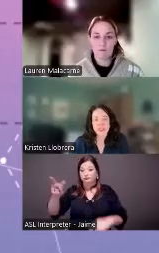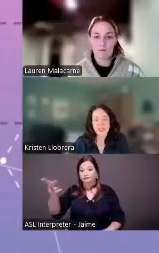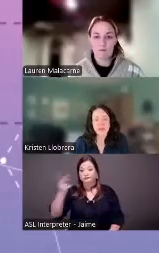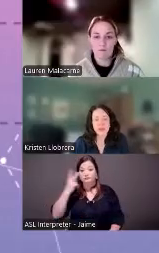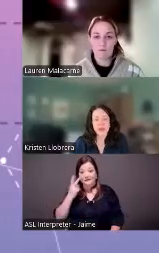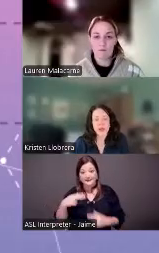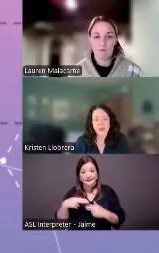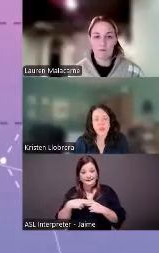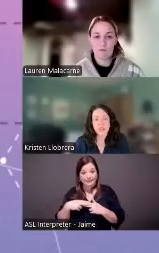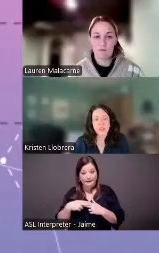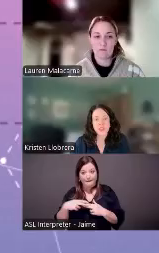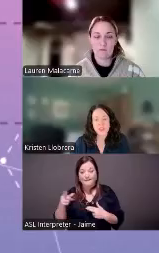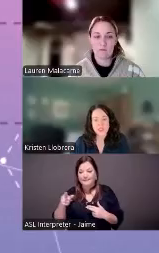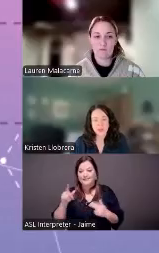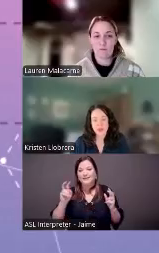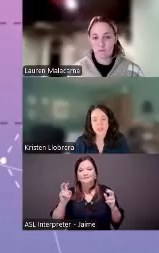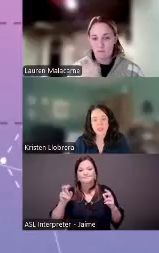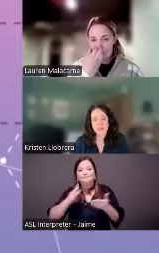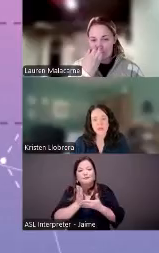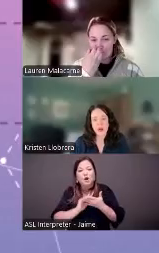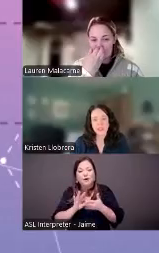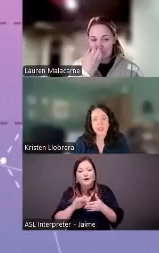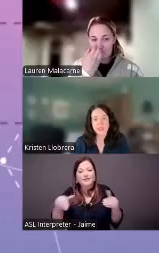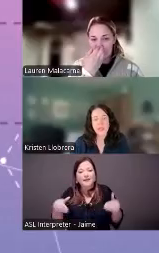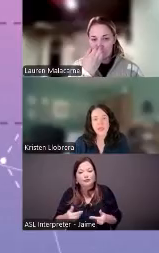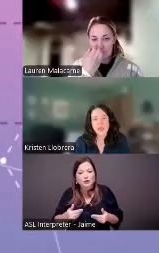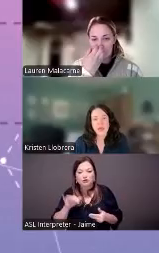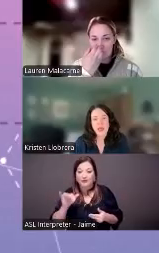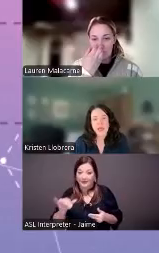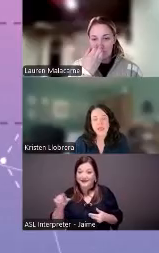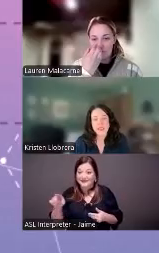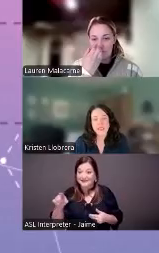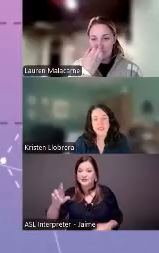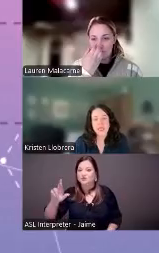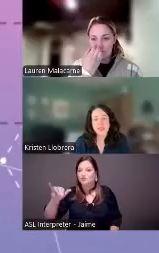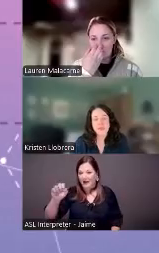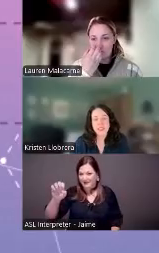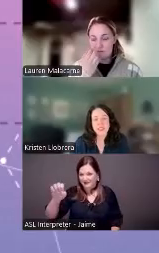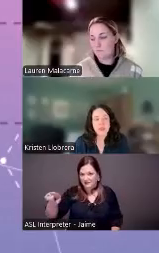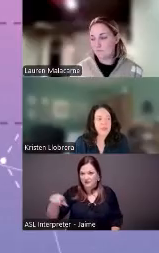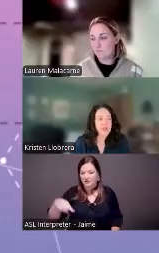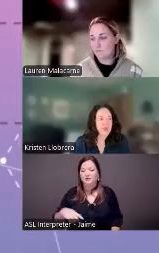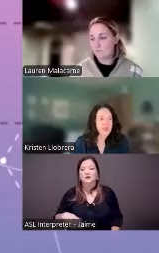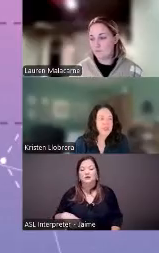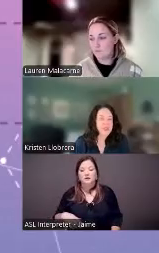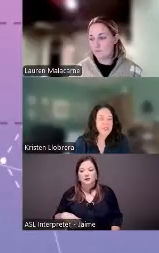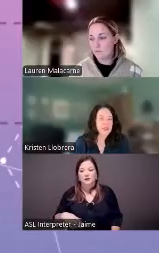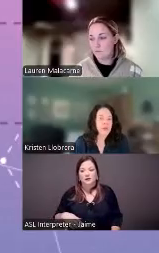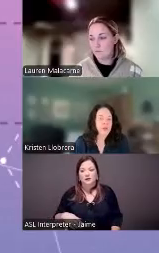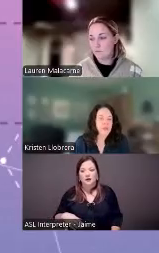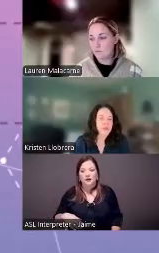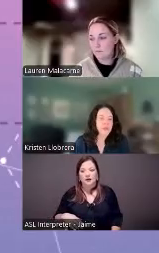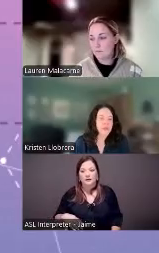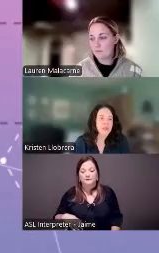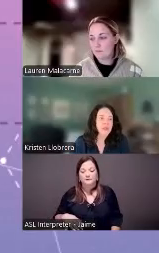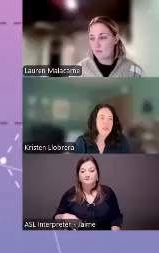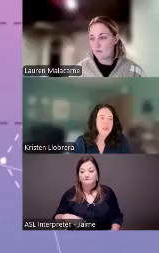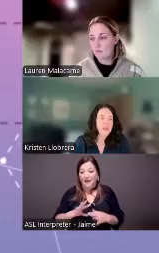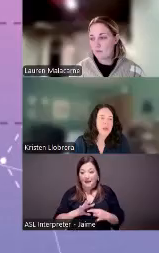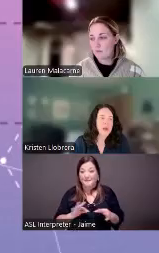the introduction, which is this part is in Rise. And as I mentioned, there was a